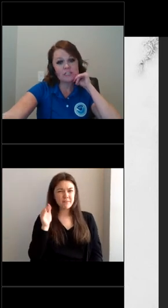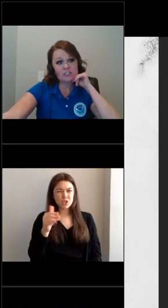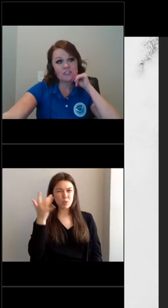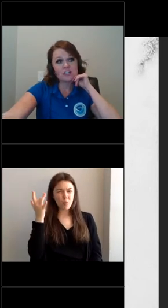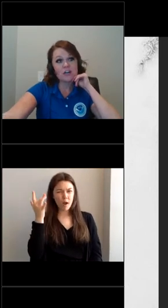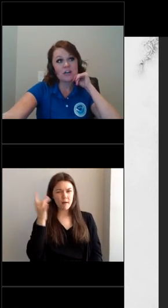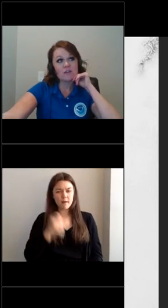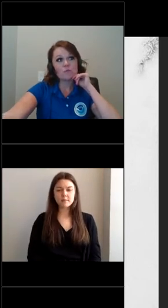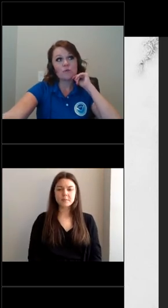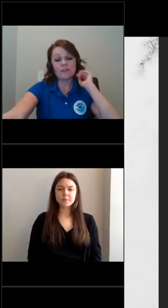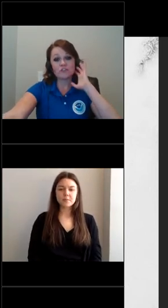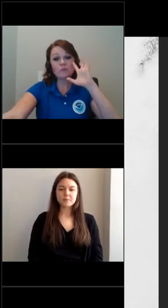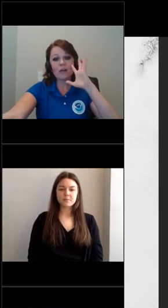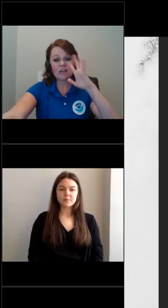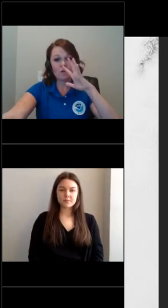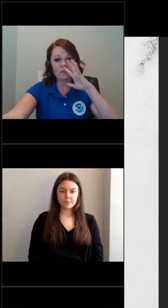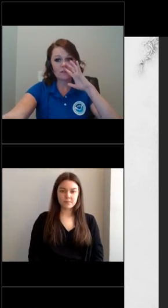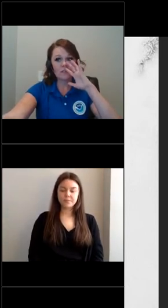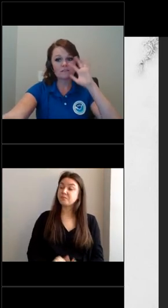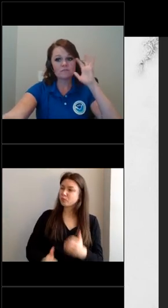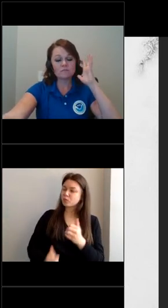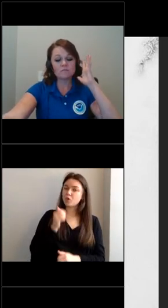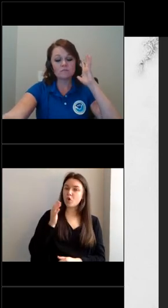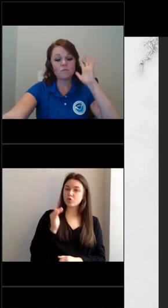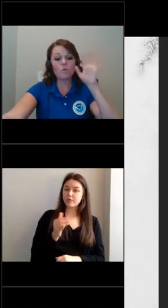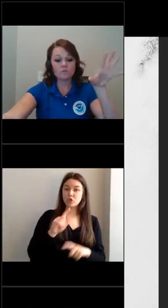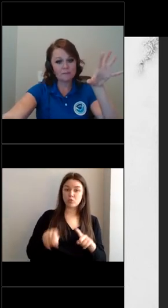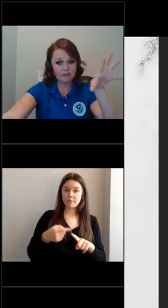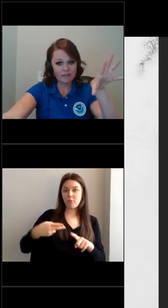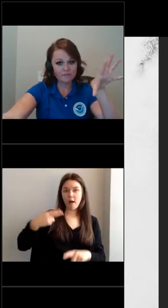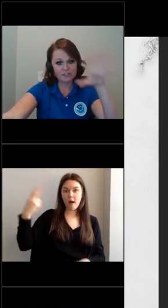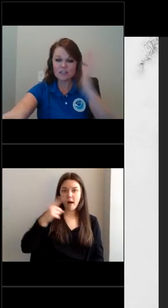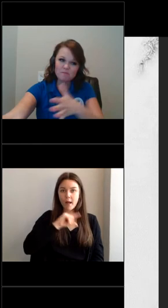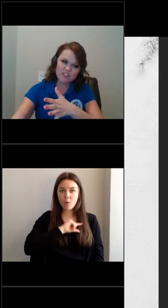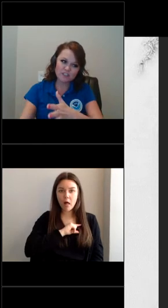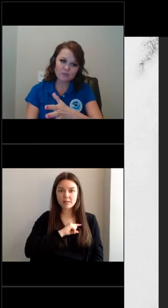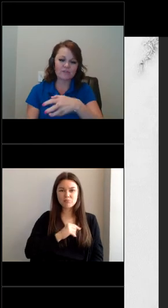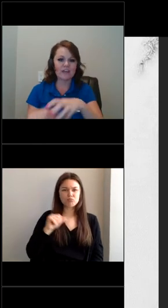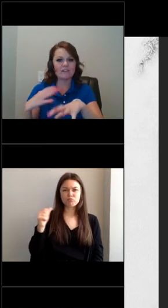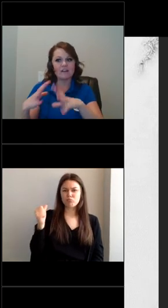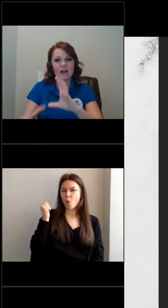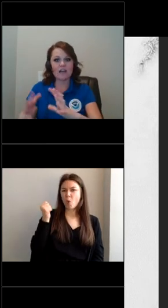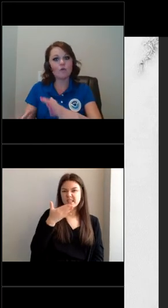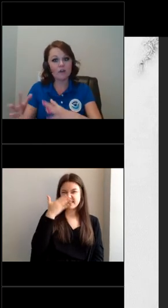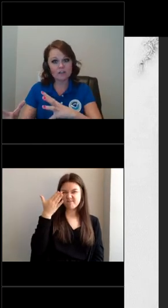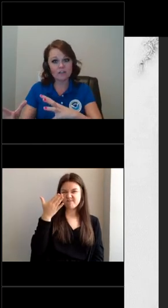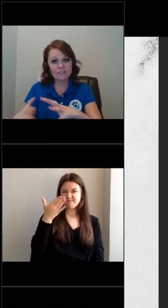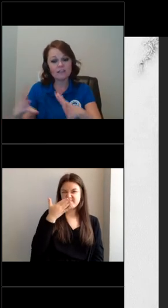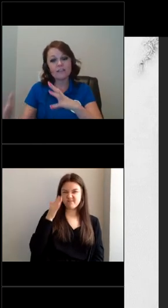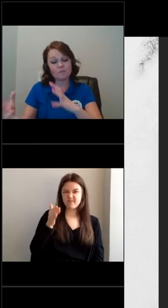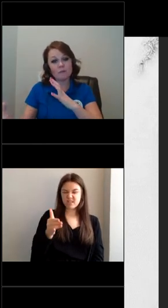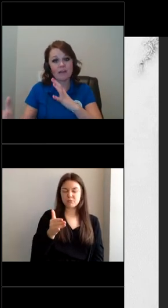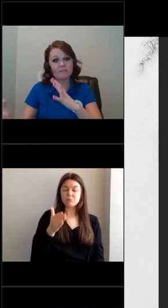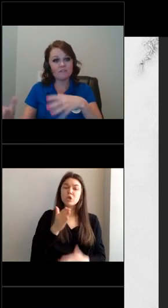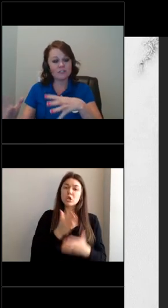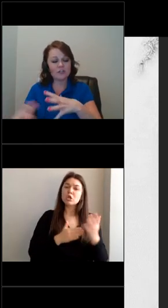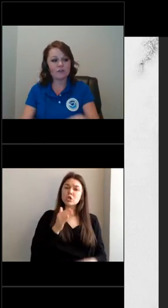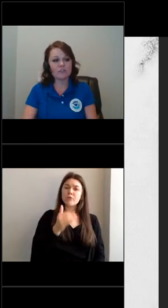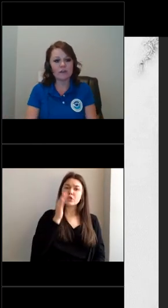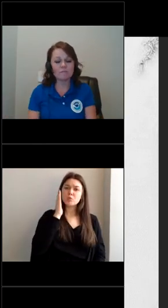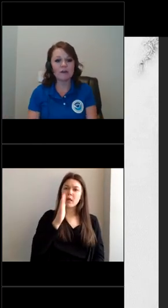Most fish, when they're super high quality, won't smell like fish. Some fish do. If they have a high oil content, they'll maybe